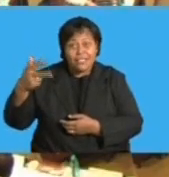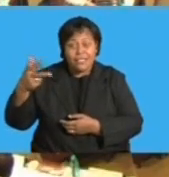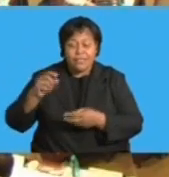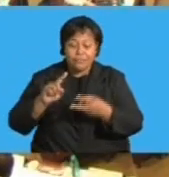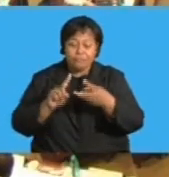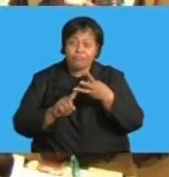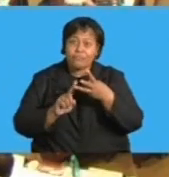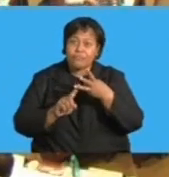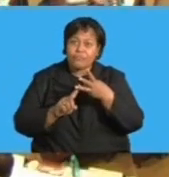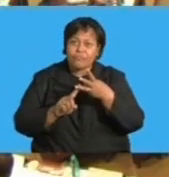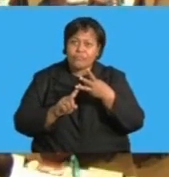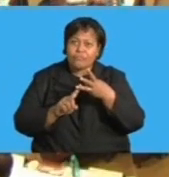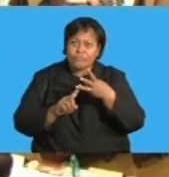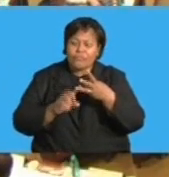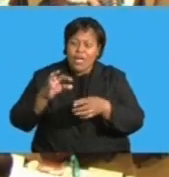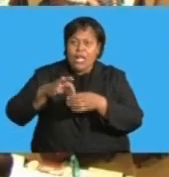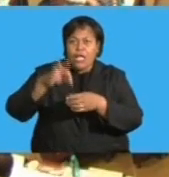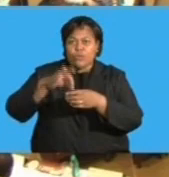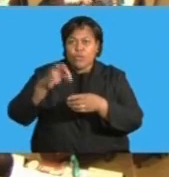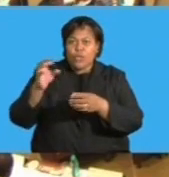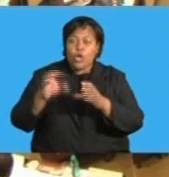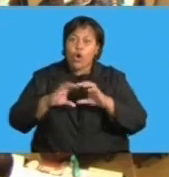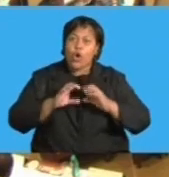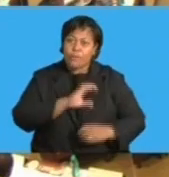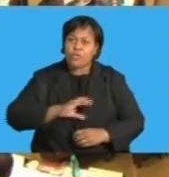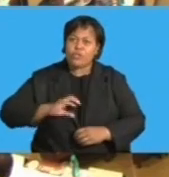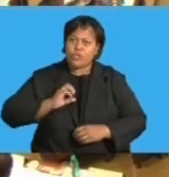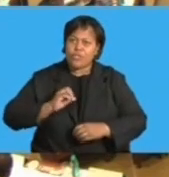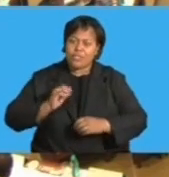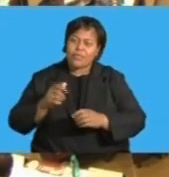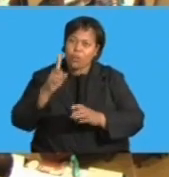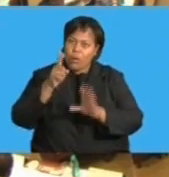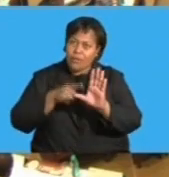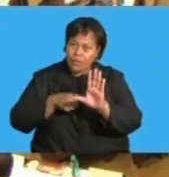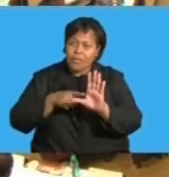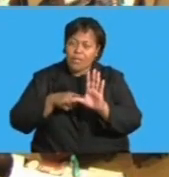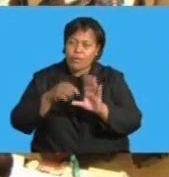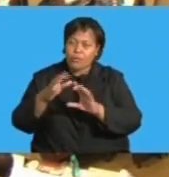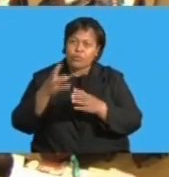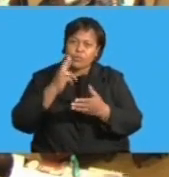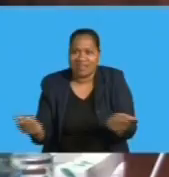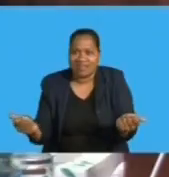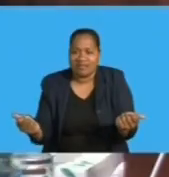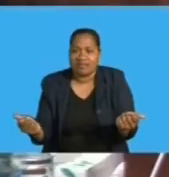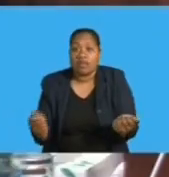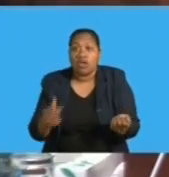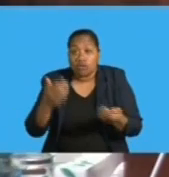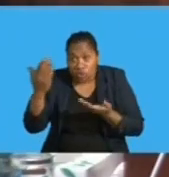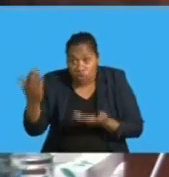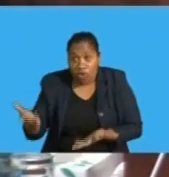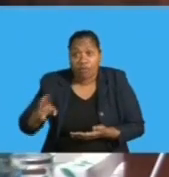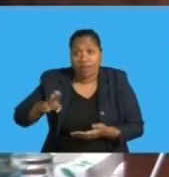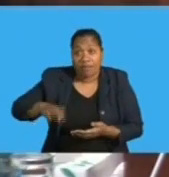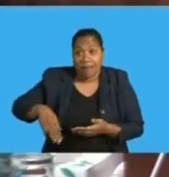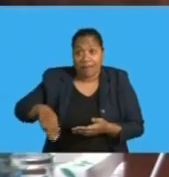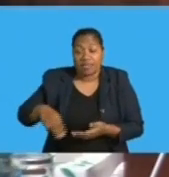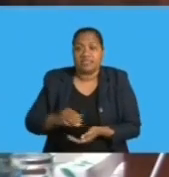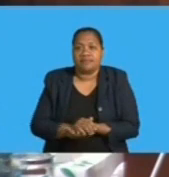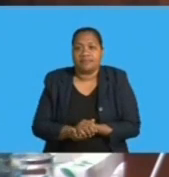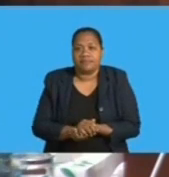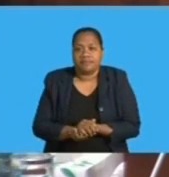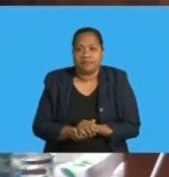Parliamentary debate this week will be adjourned at 12:30 p.m. every day to allow the committee to meet. Given the need